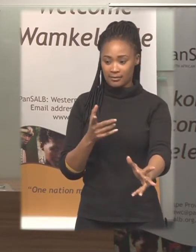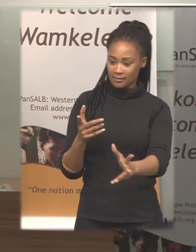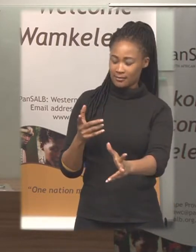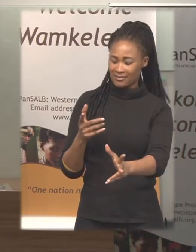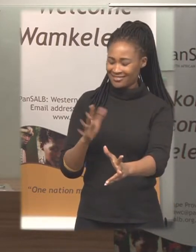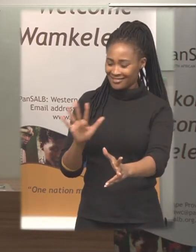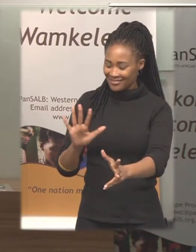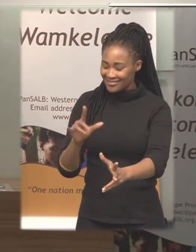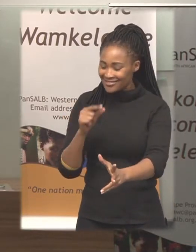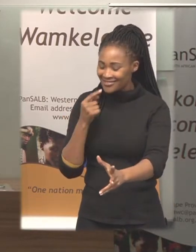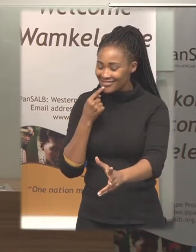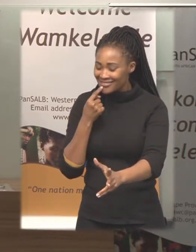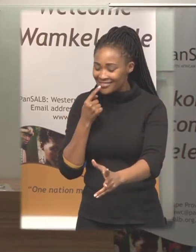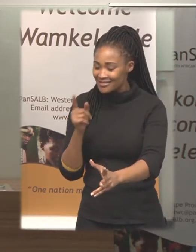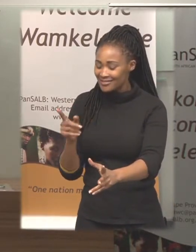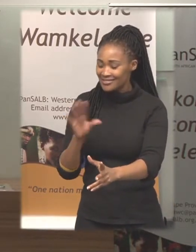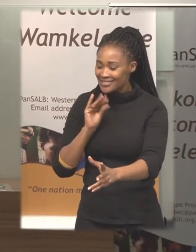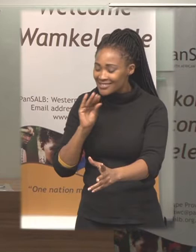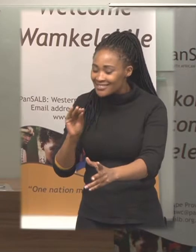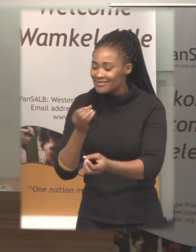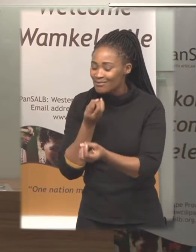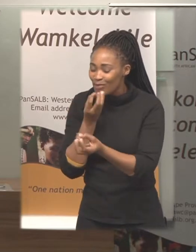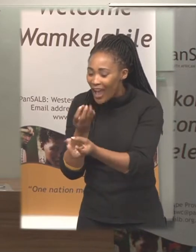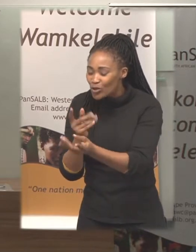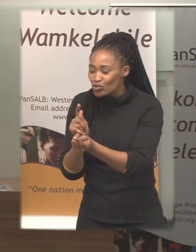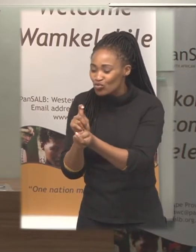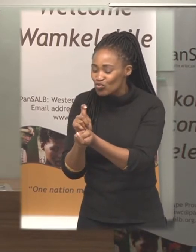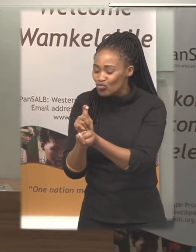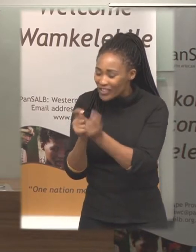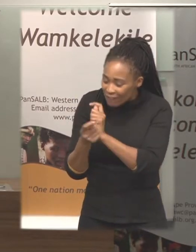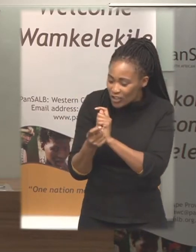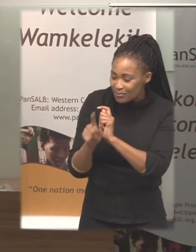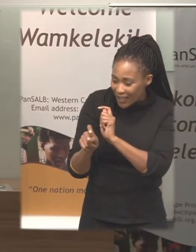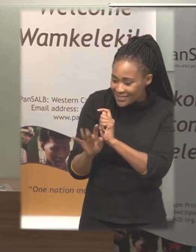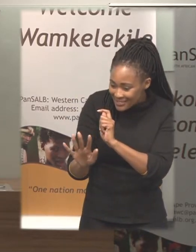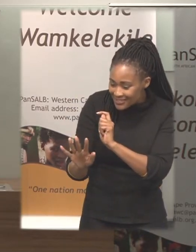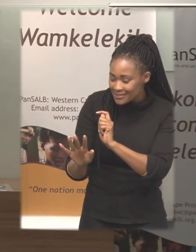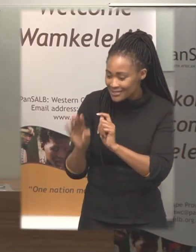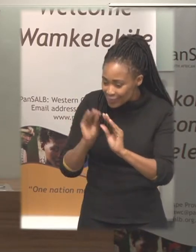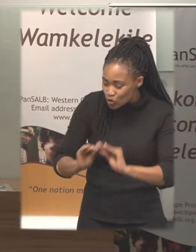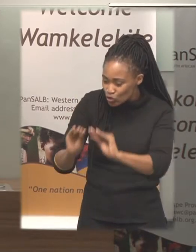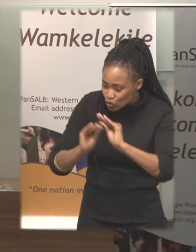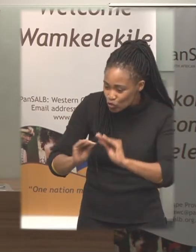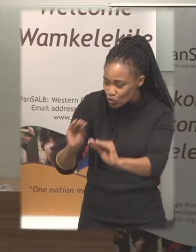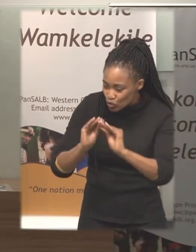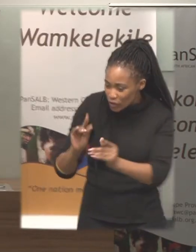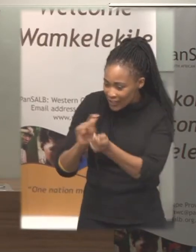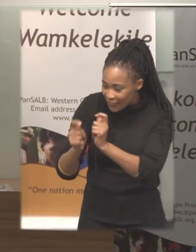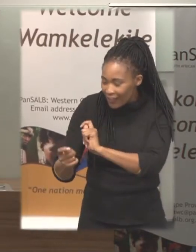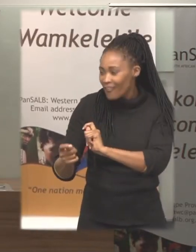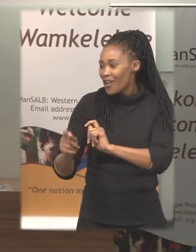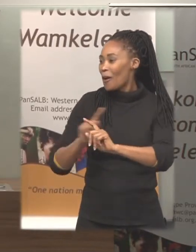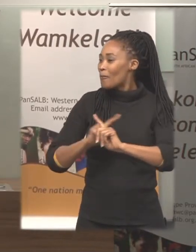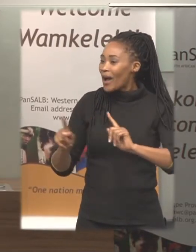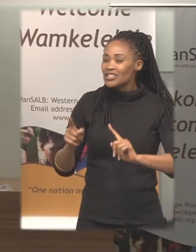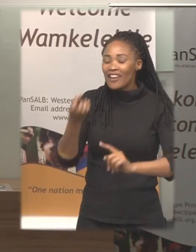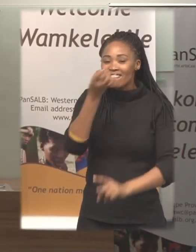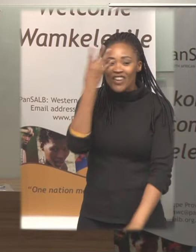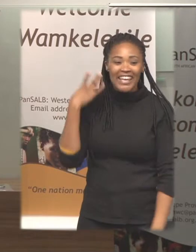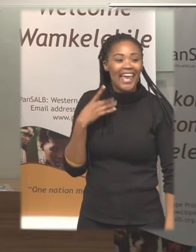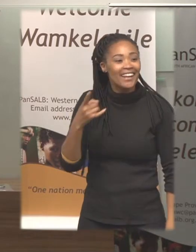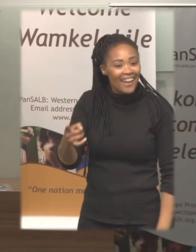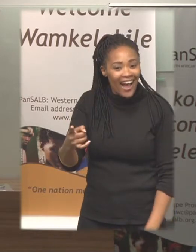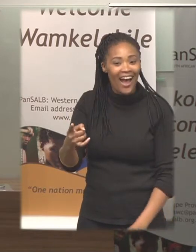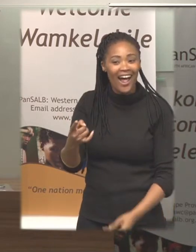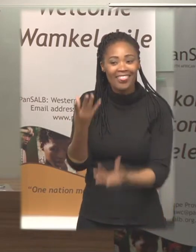turn this child's tongue into hers that she has actually lost the focus on the fact that the child has got the ordinal numbers and has